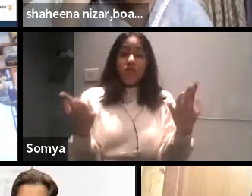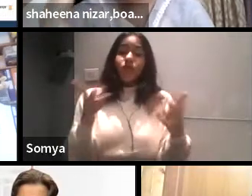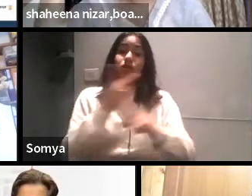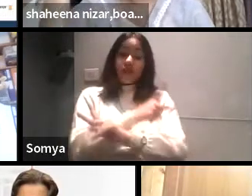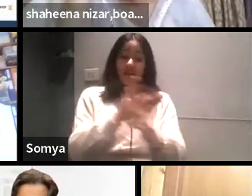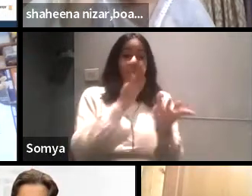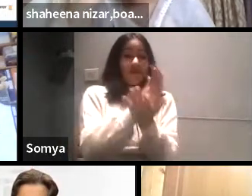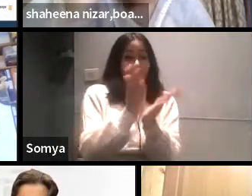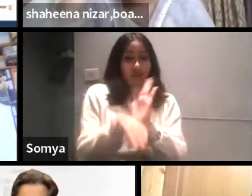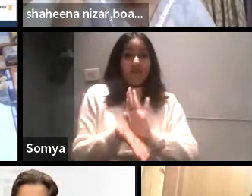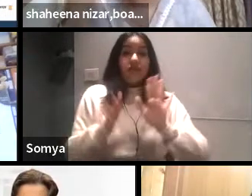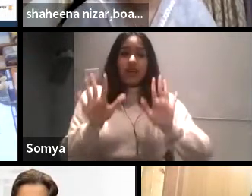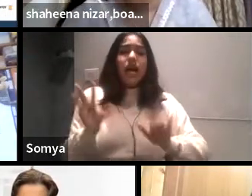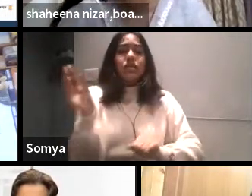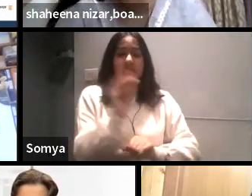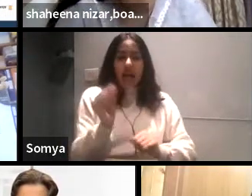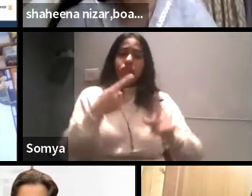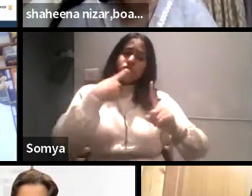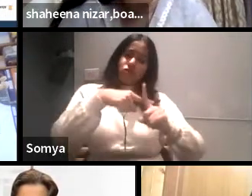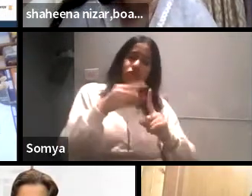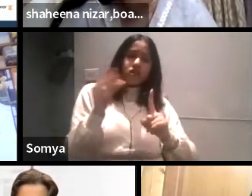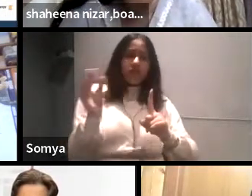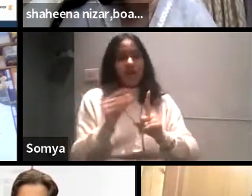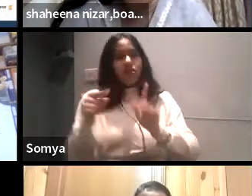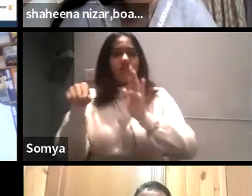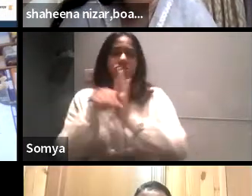ways, some positive, some negative.